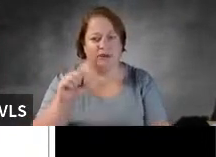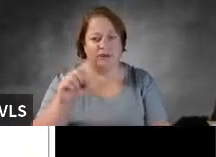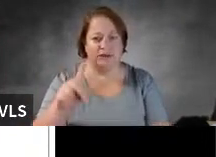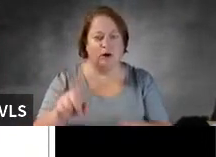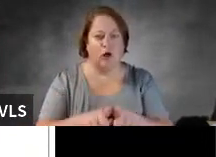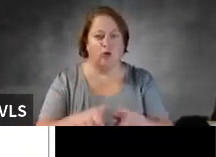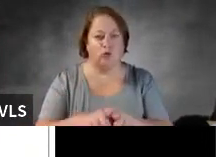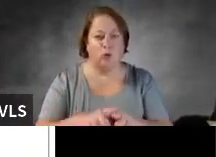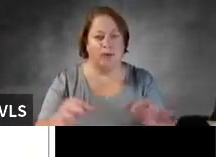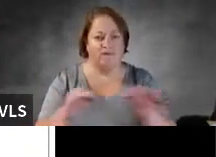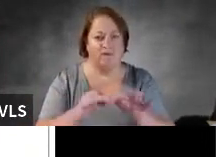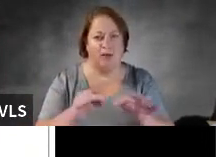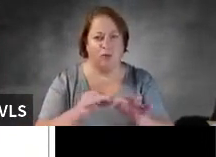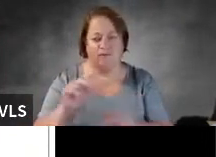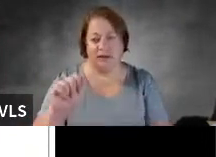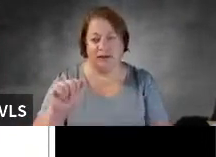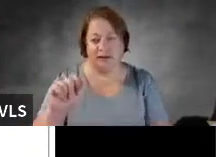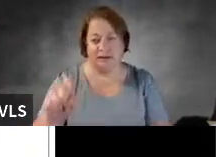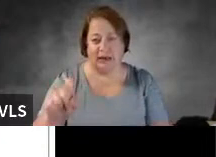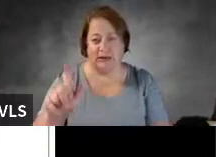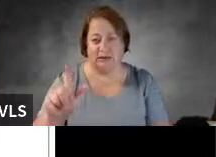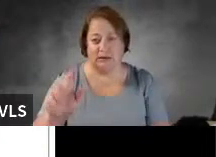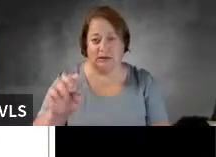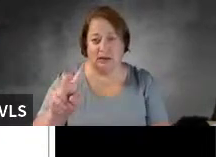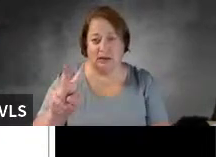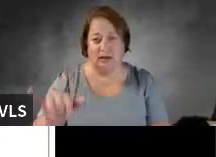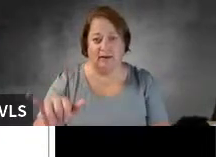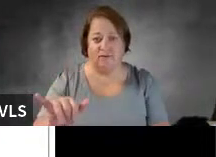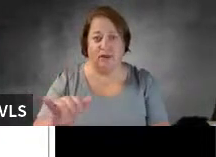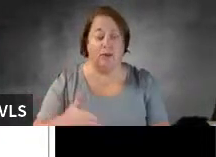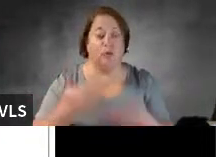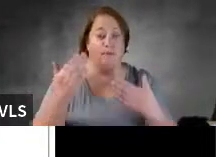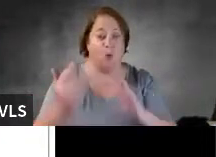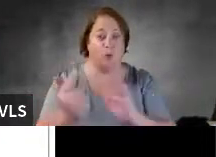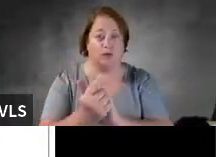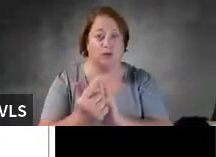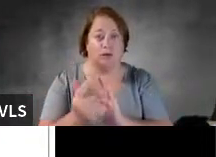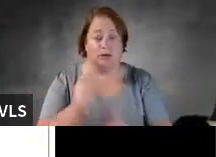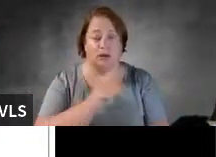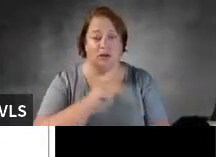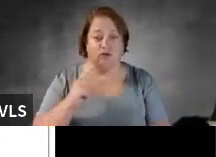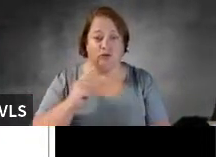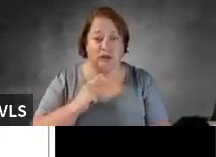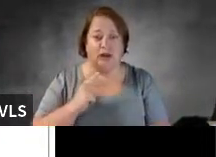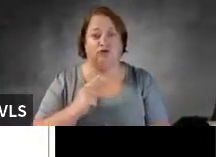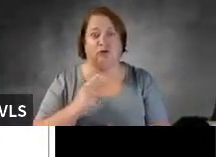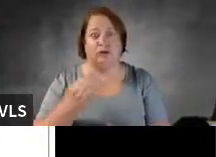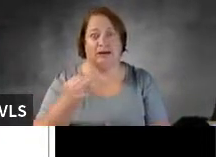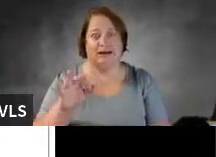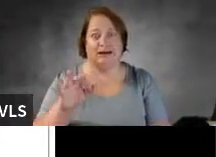levy. They proposed legislation in 1996 to modify the governance of SSD.